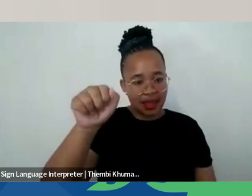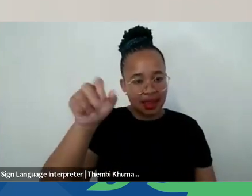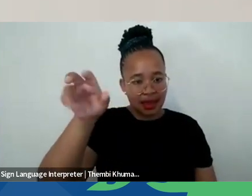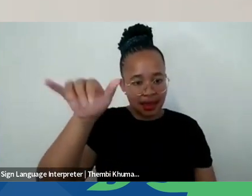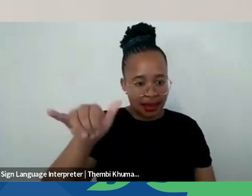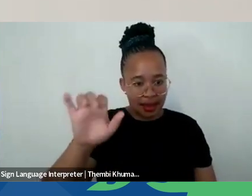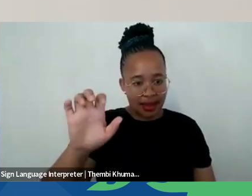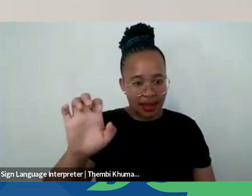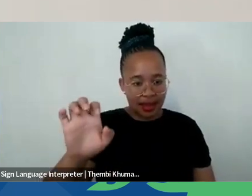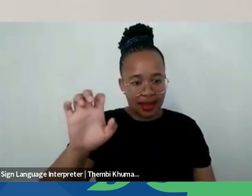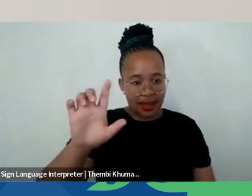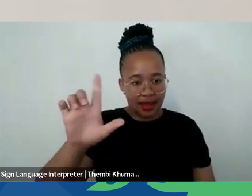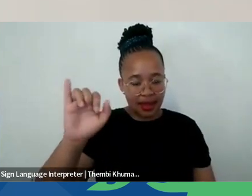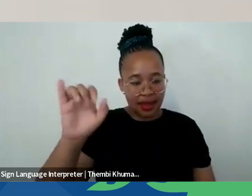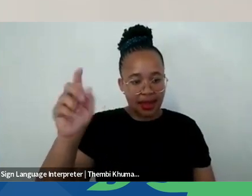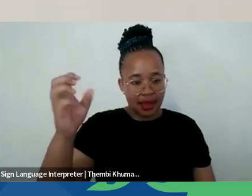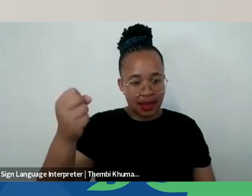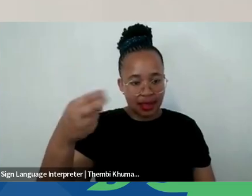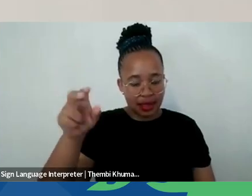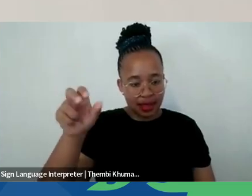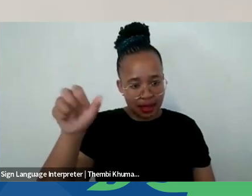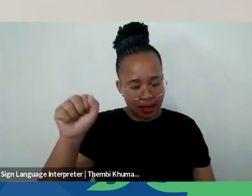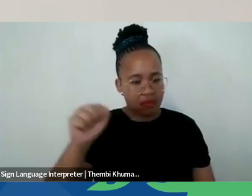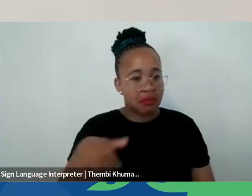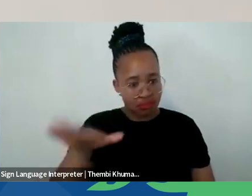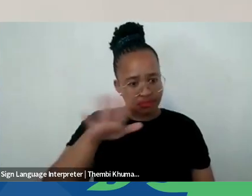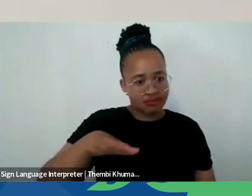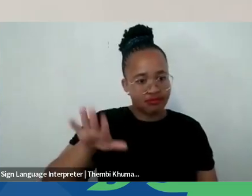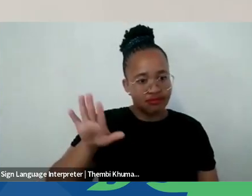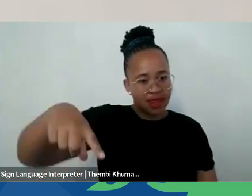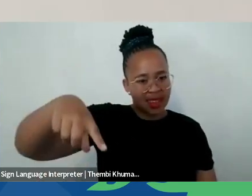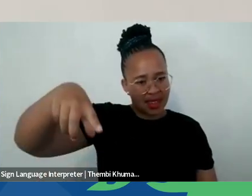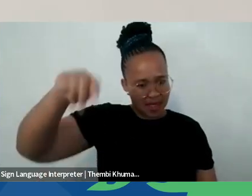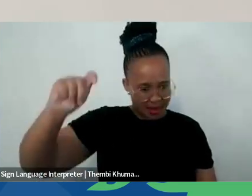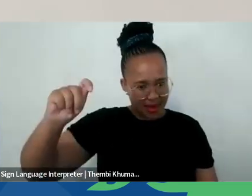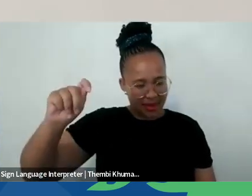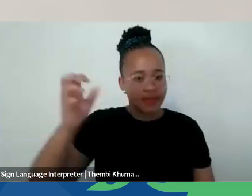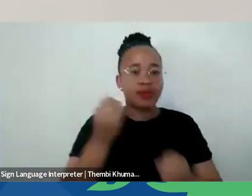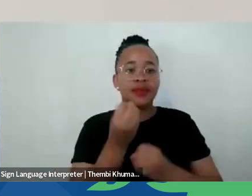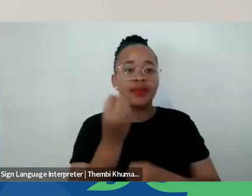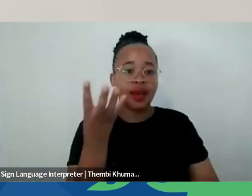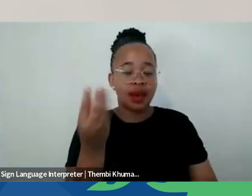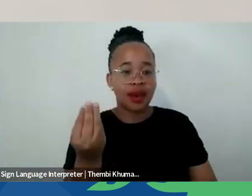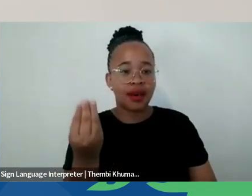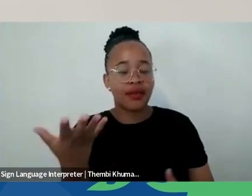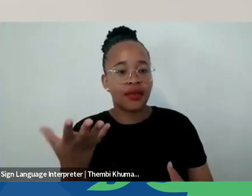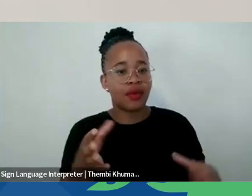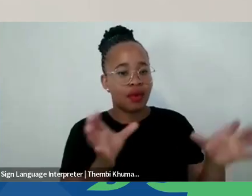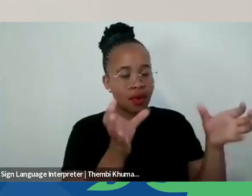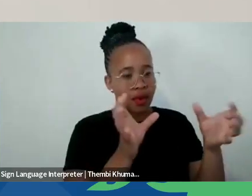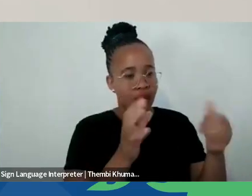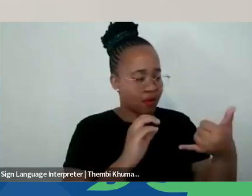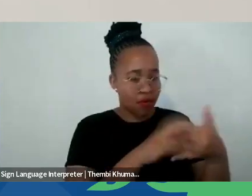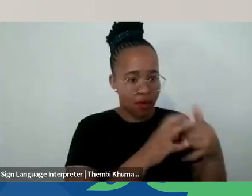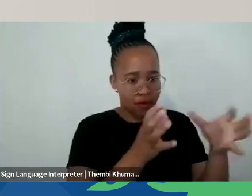houses. How it's organized there are closed WhatsApp groups that people use